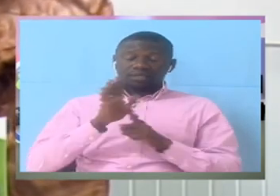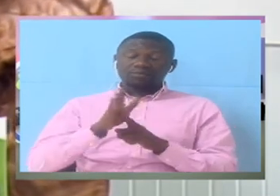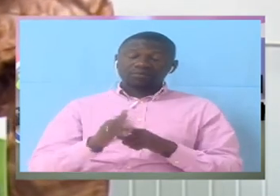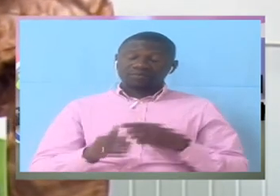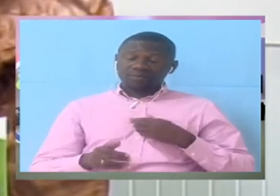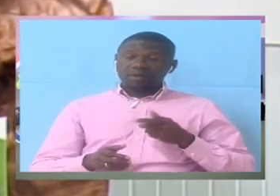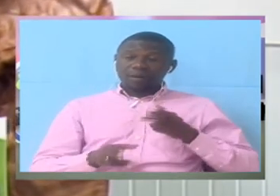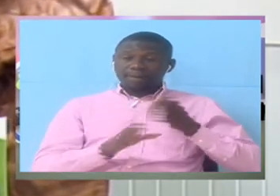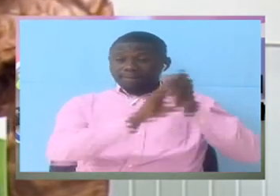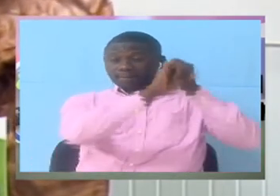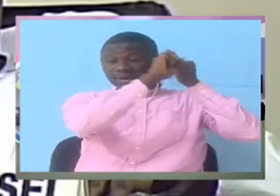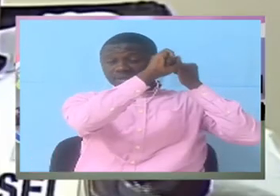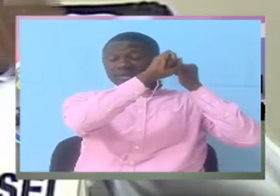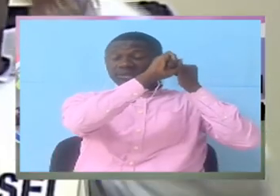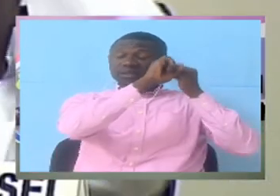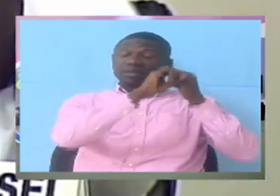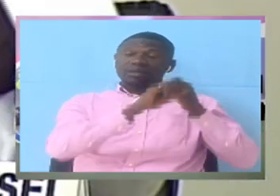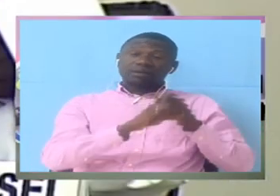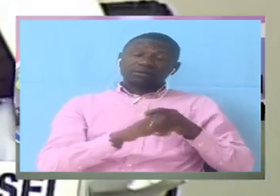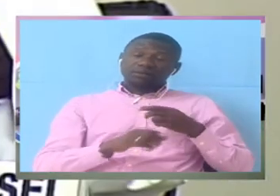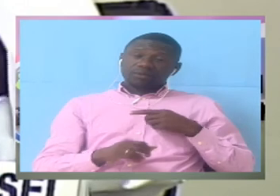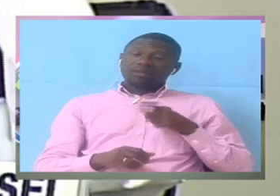shoots you with an RPG,